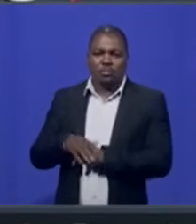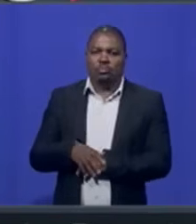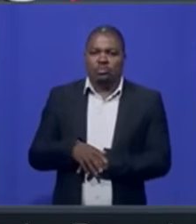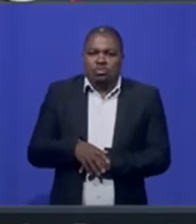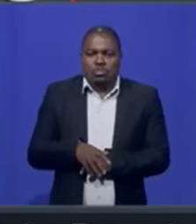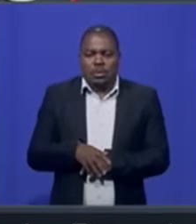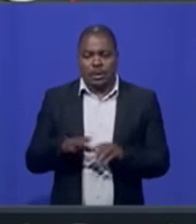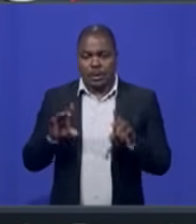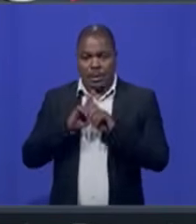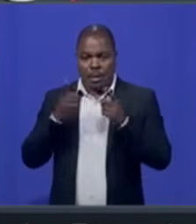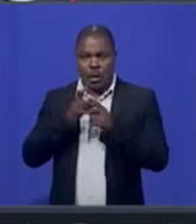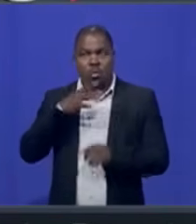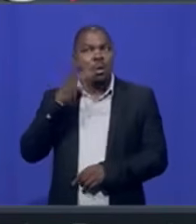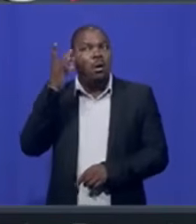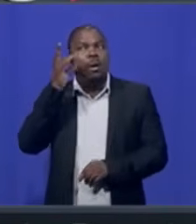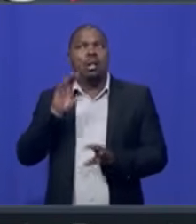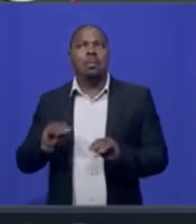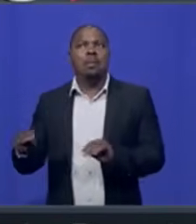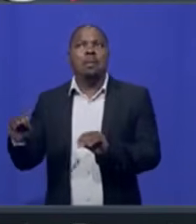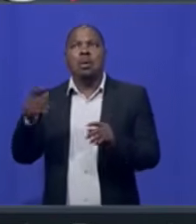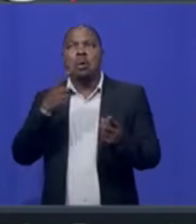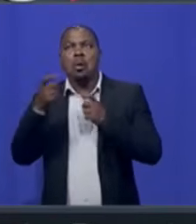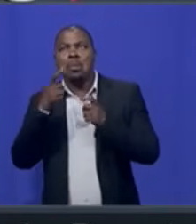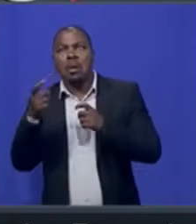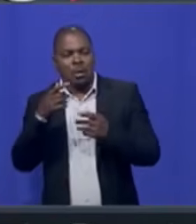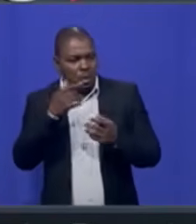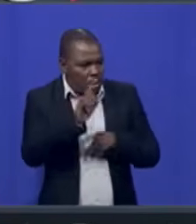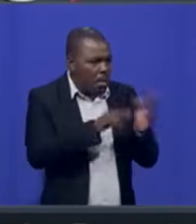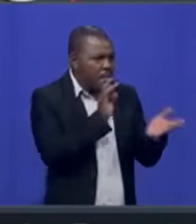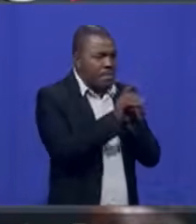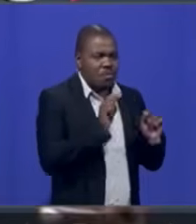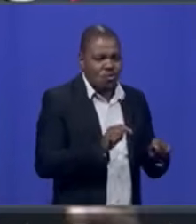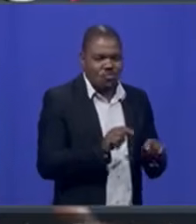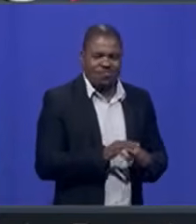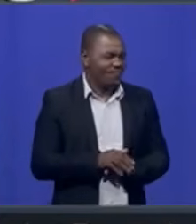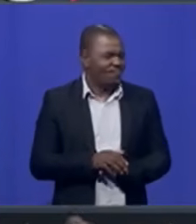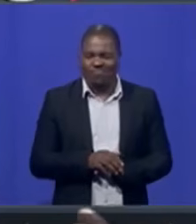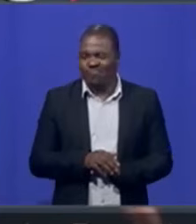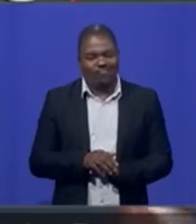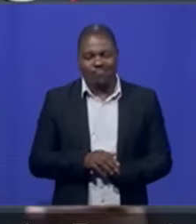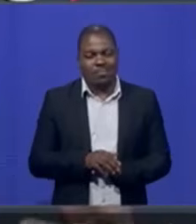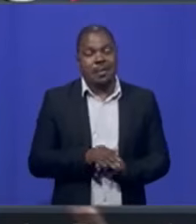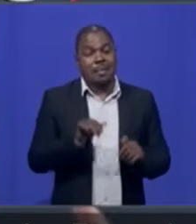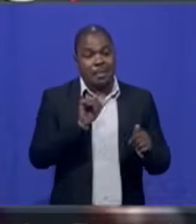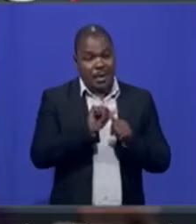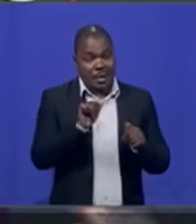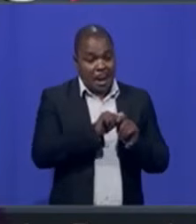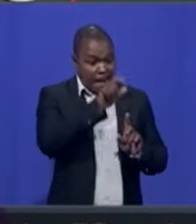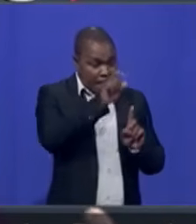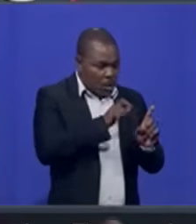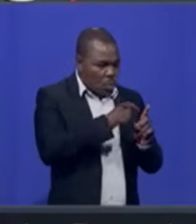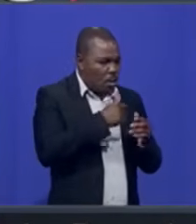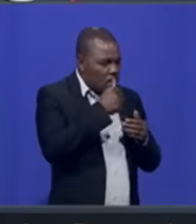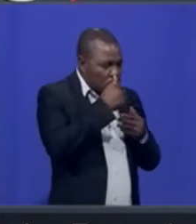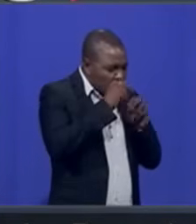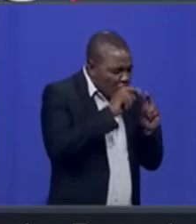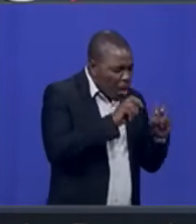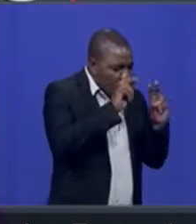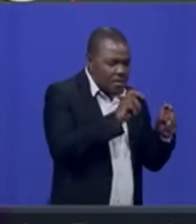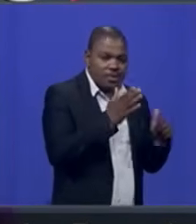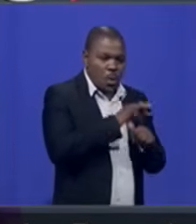le lefapha if o tloa fela ditletlebo ga motho mongwe so tibela motho fela. Tlamele motho yo re mo subject to the process, because